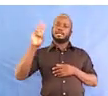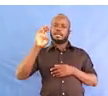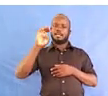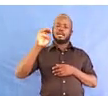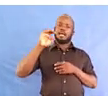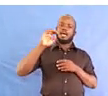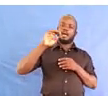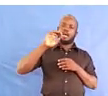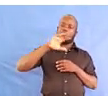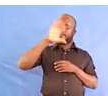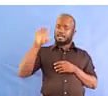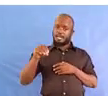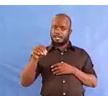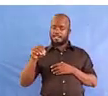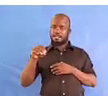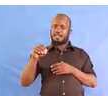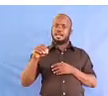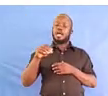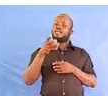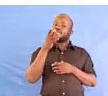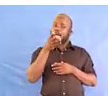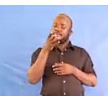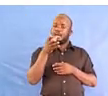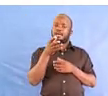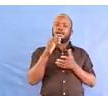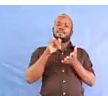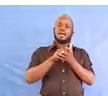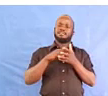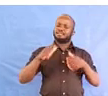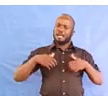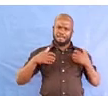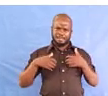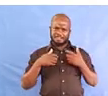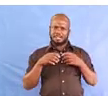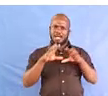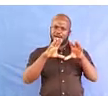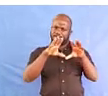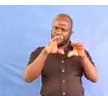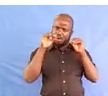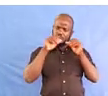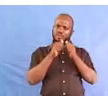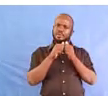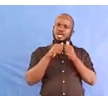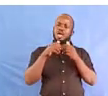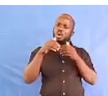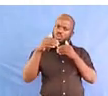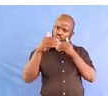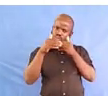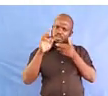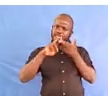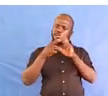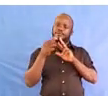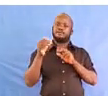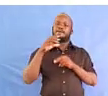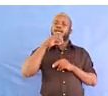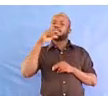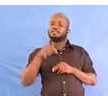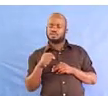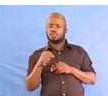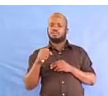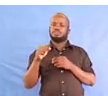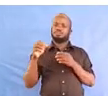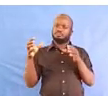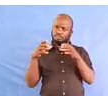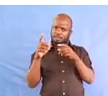certain region of western equatorial Africa. It was here that a colony of chimpanzees were found with a close